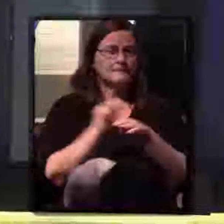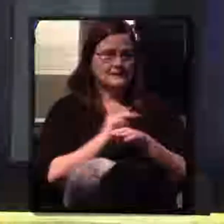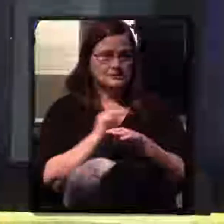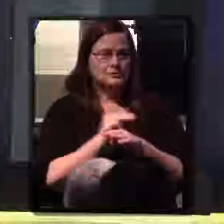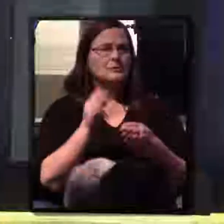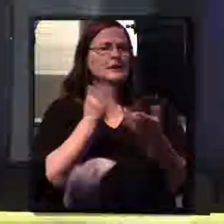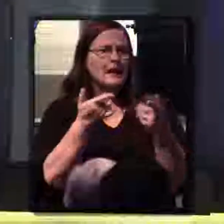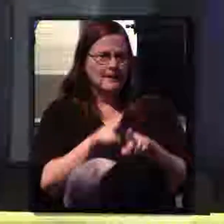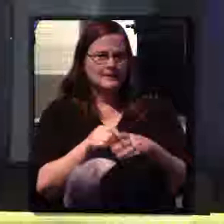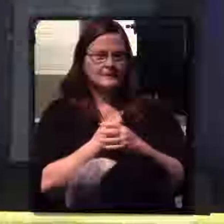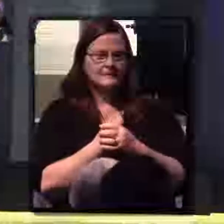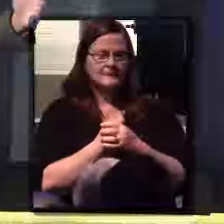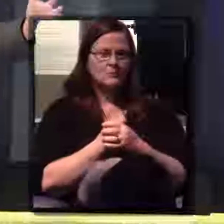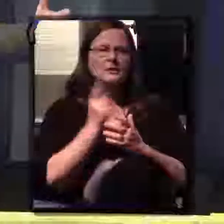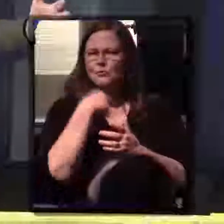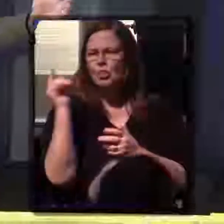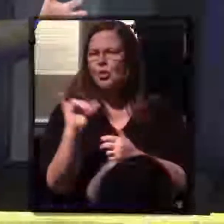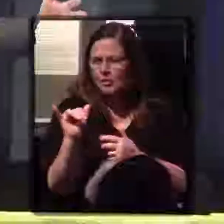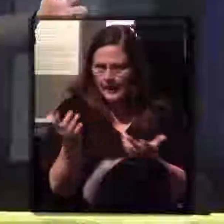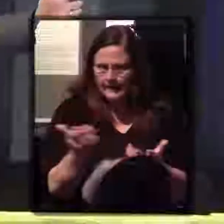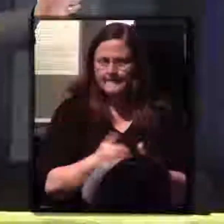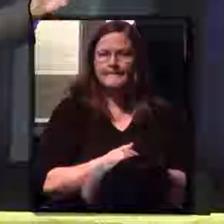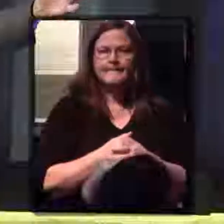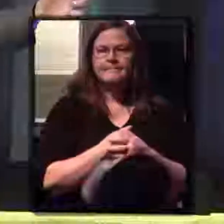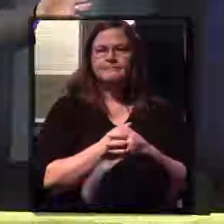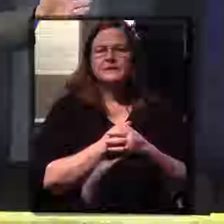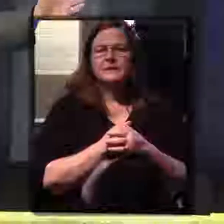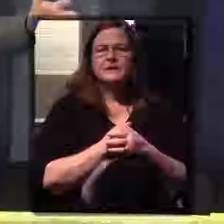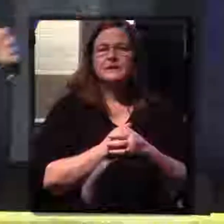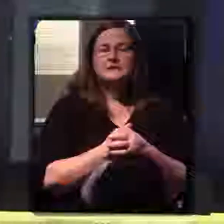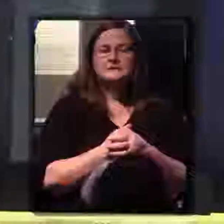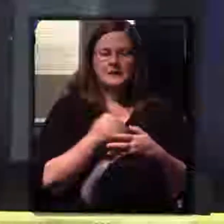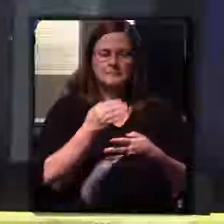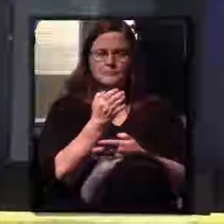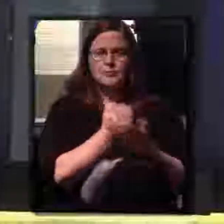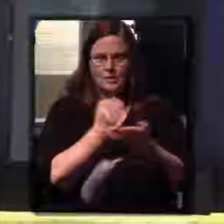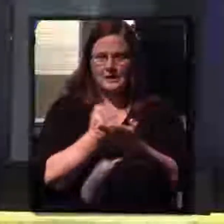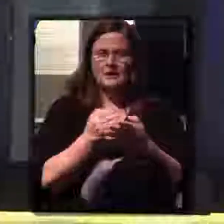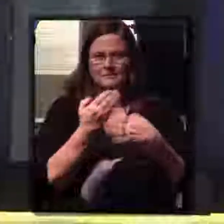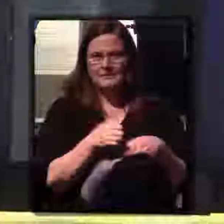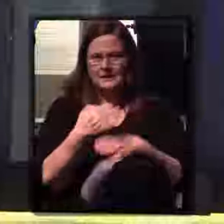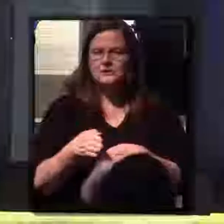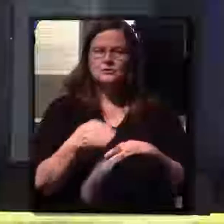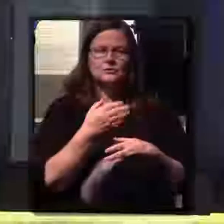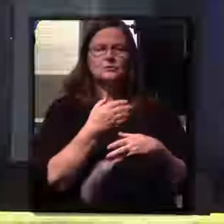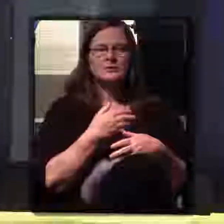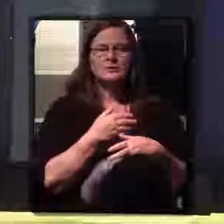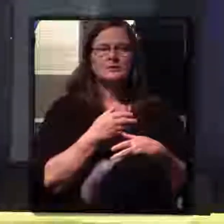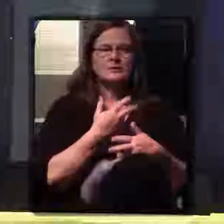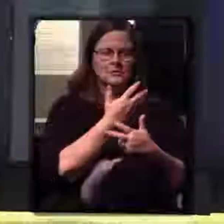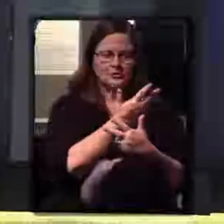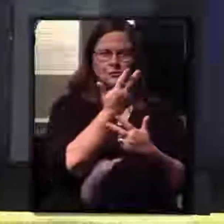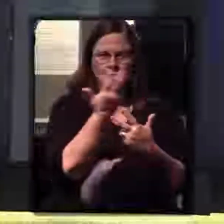his course. In other words, the way his ministry is going to go, what it's going to look like. And again, this is broken up into